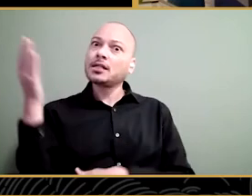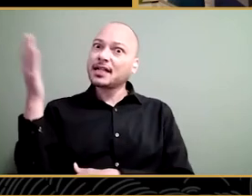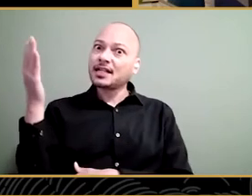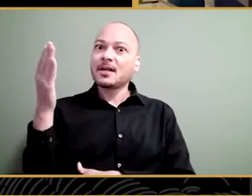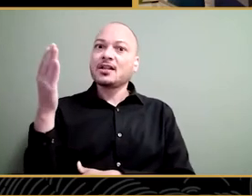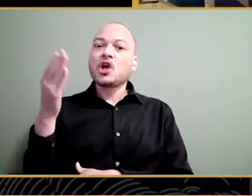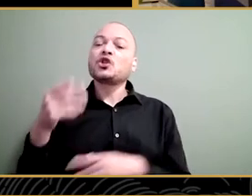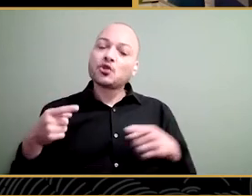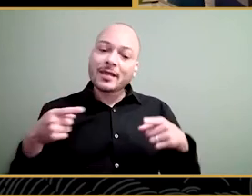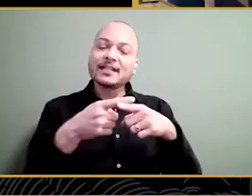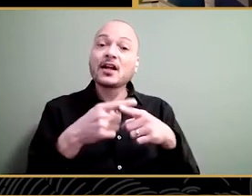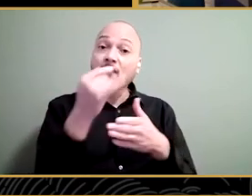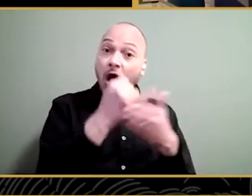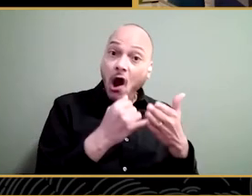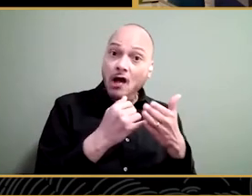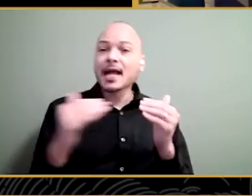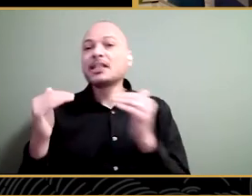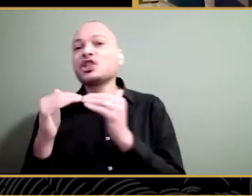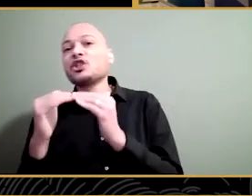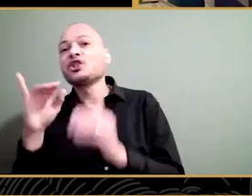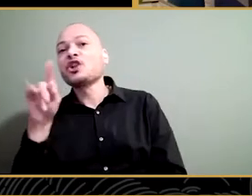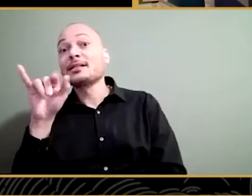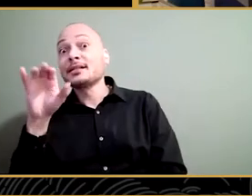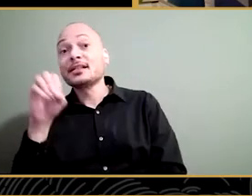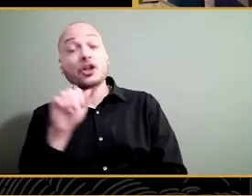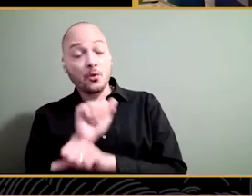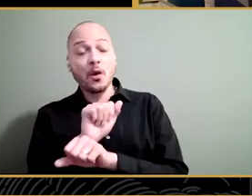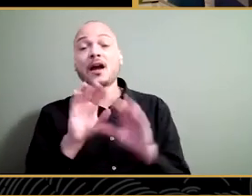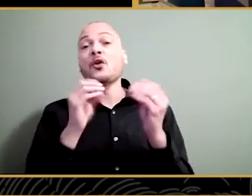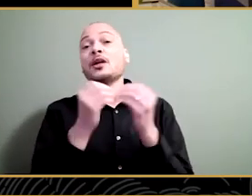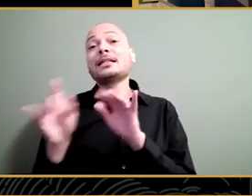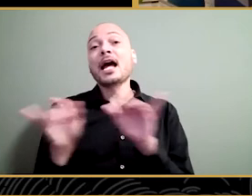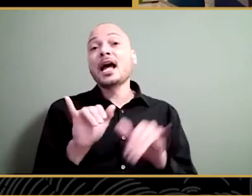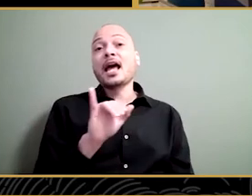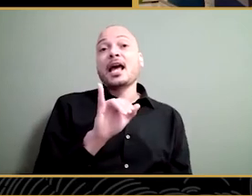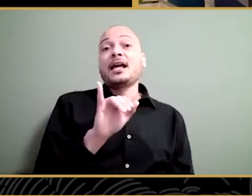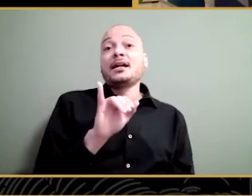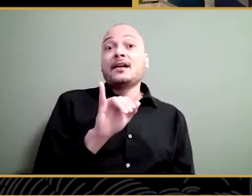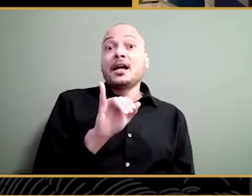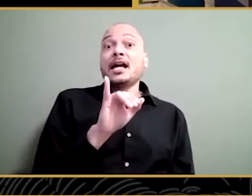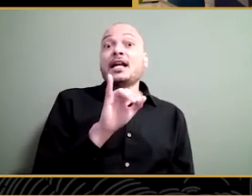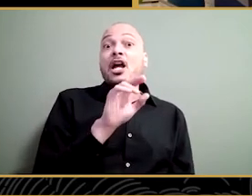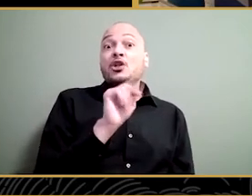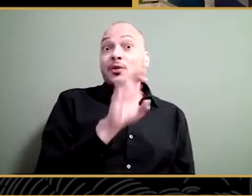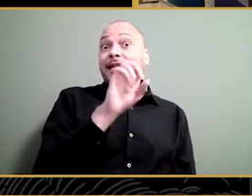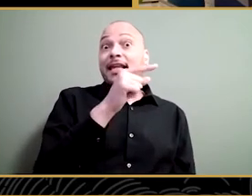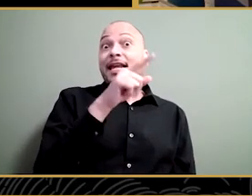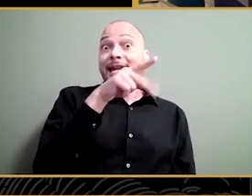of art and justice The work of organizations such as the Kino Border Initiative